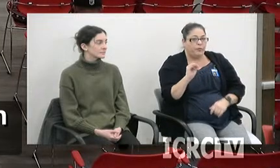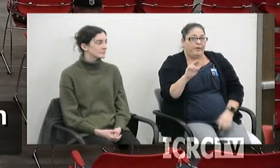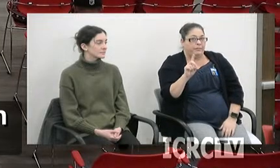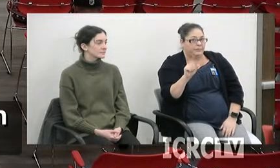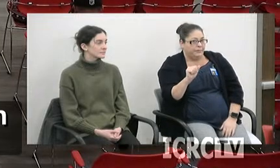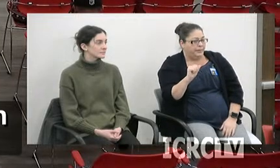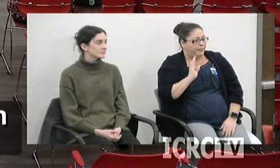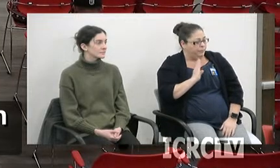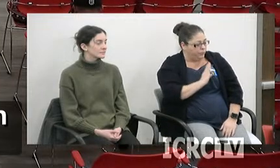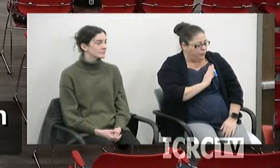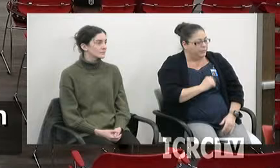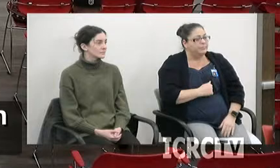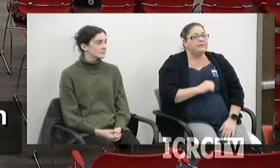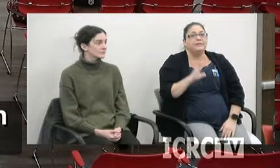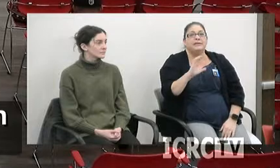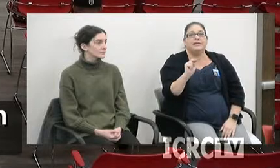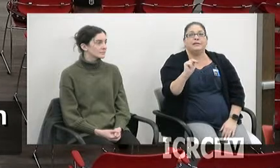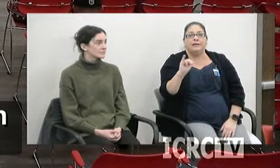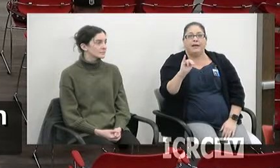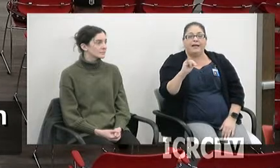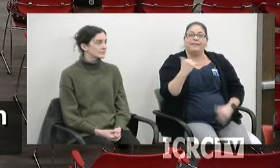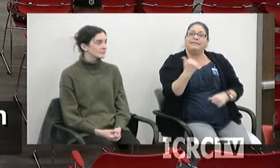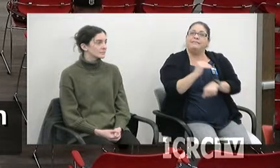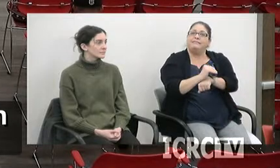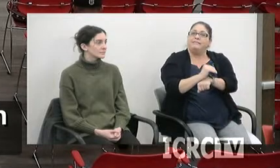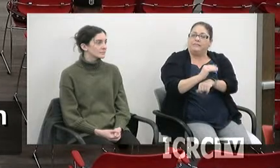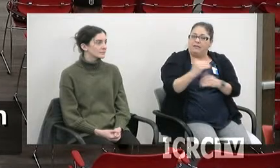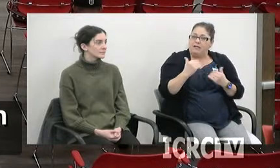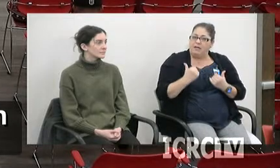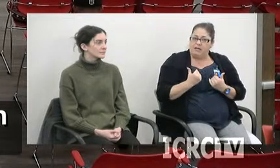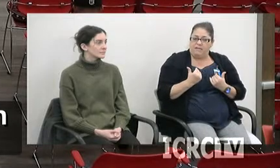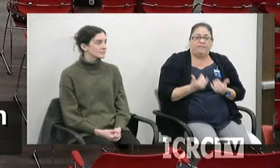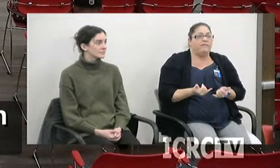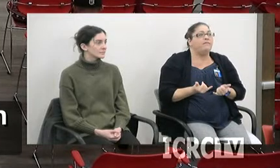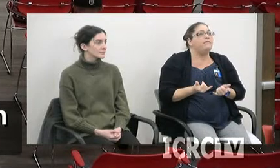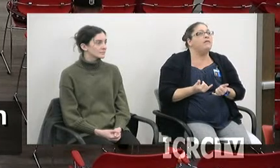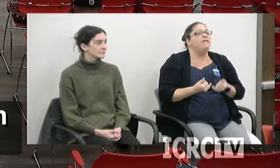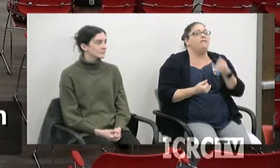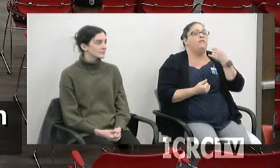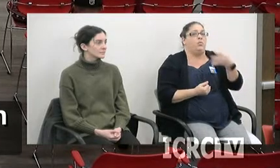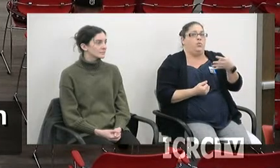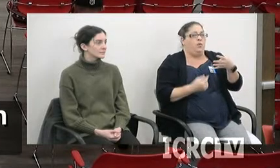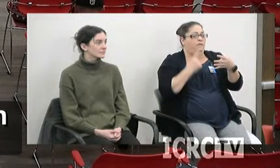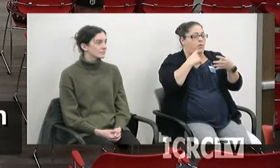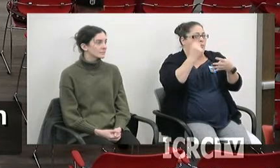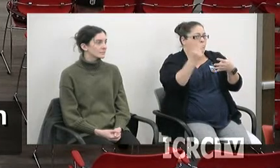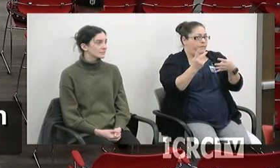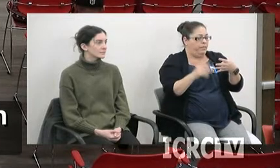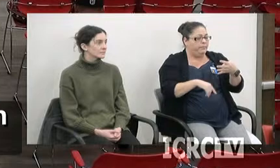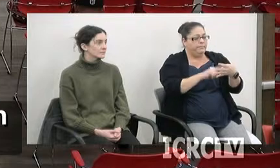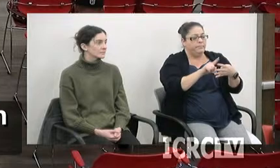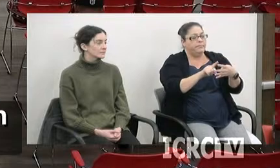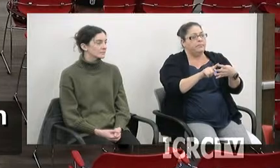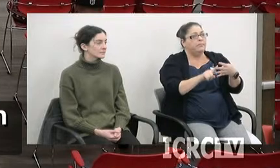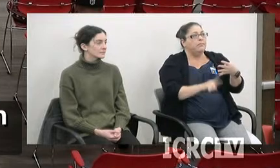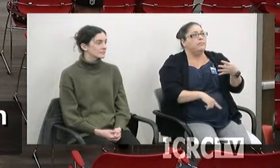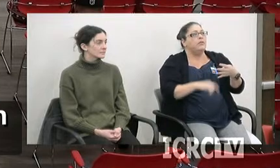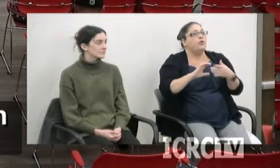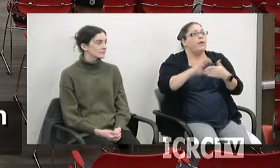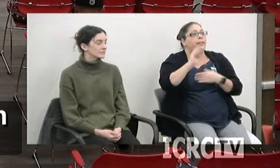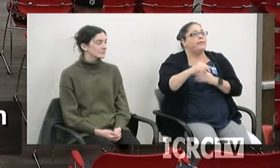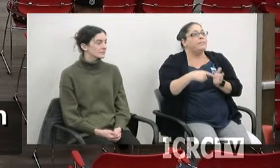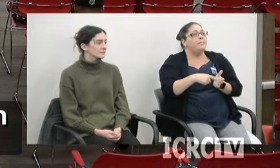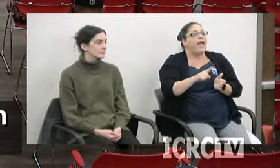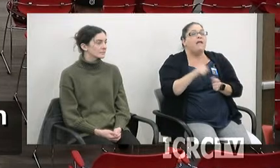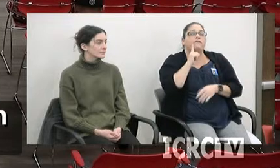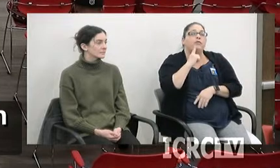board. Under C&I this evening, we do have 4 items for your approval. We have approval of curriculum pay, foreign